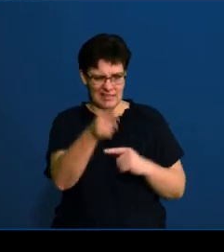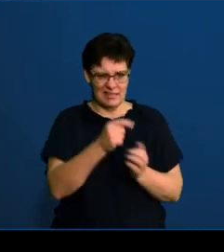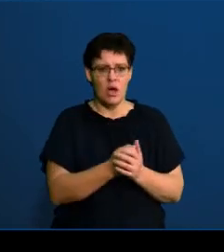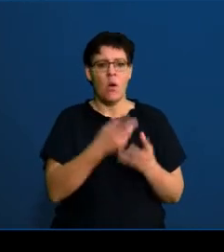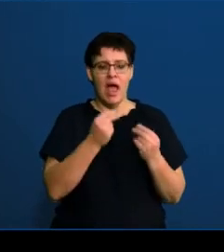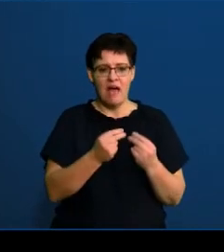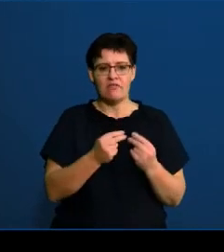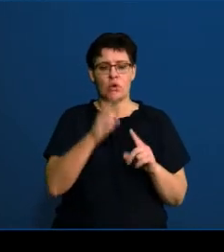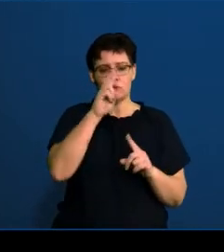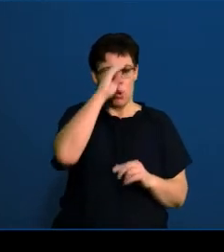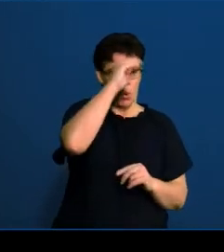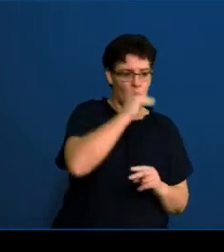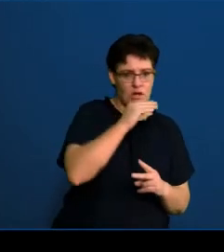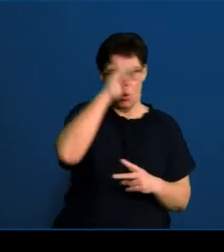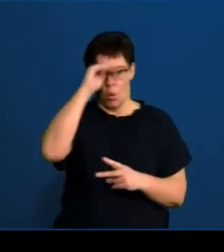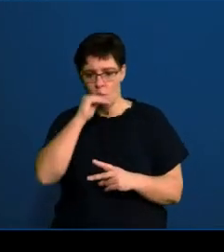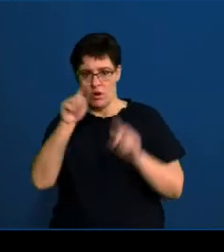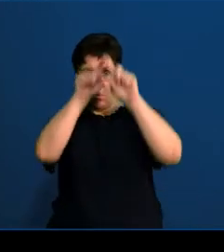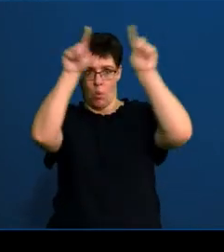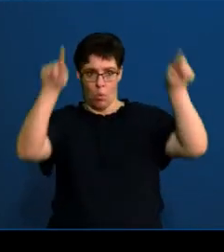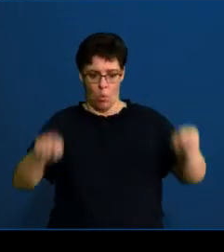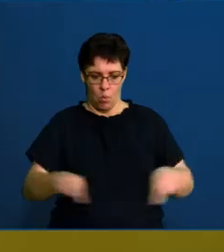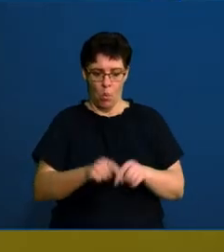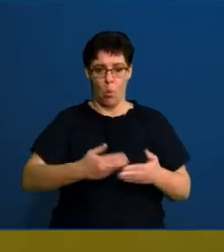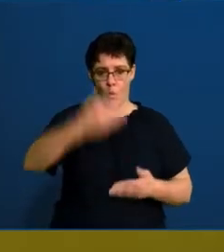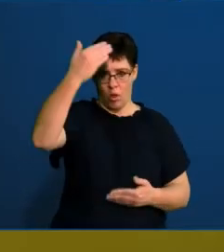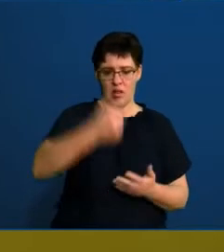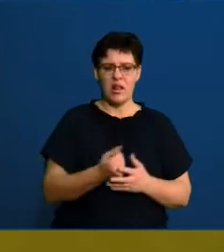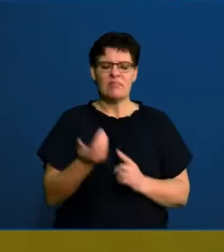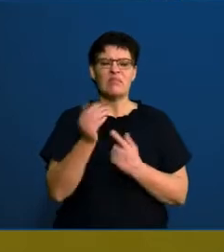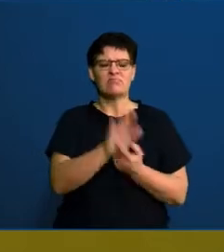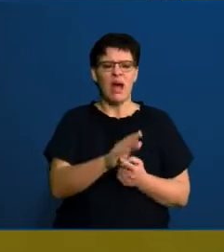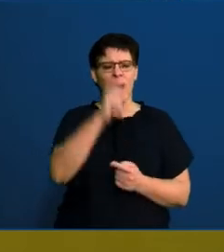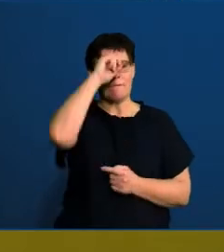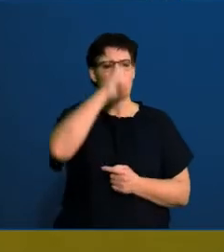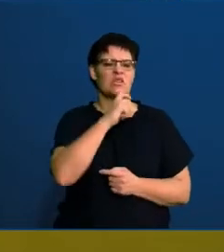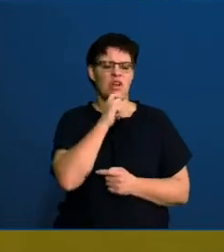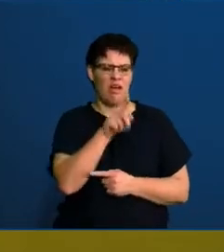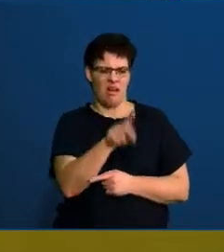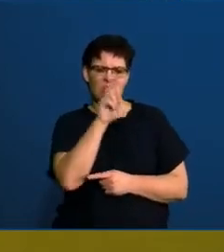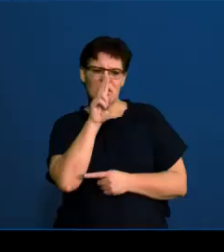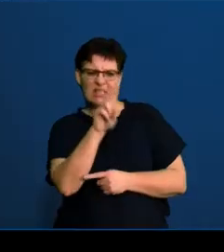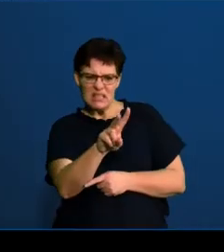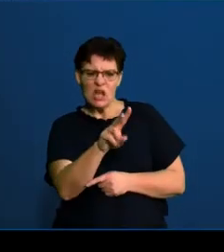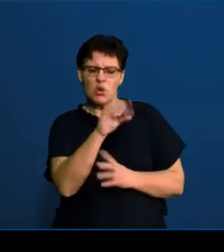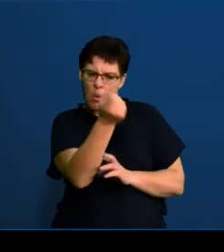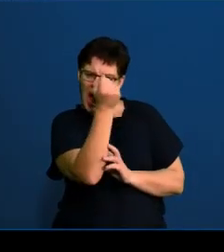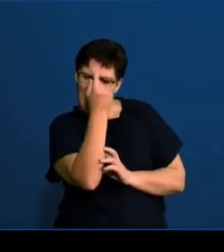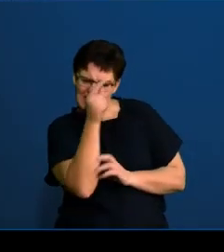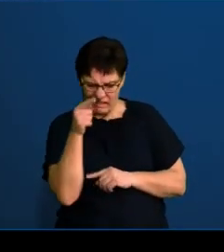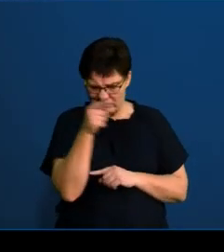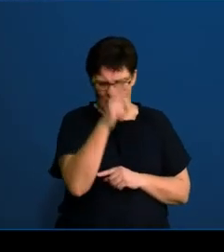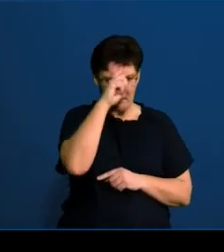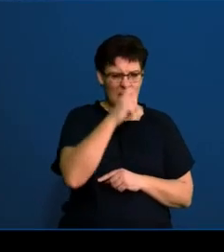different types of windows into a wall. Then it gives you the pictures. I like to always look at the picture and see, do we actually understand what's in the picture? We've